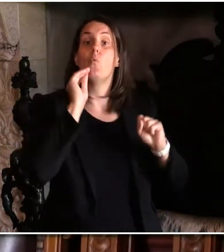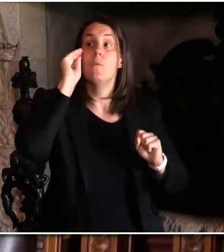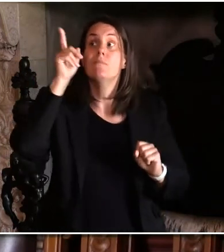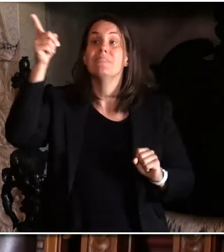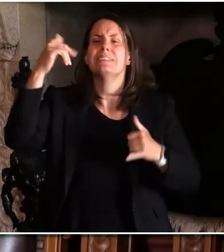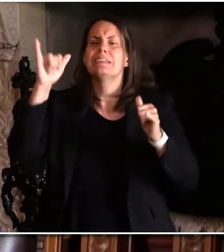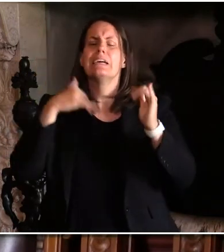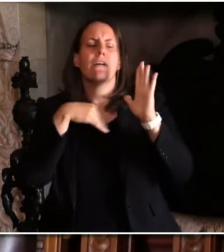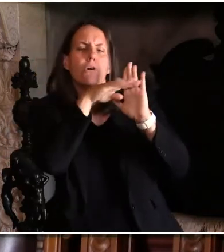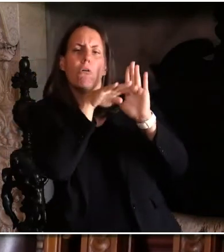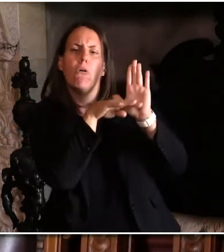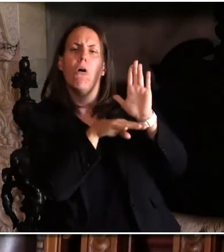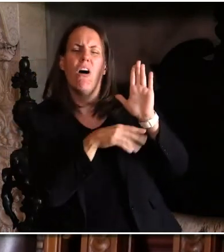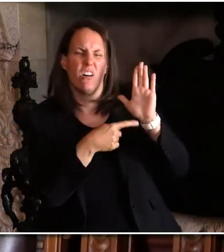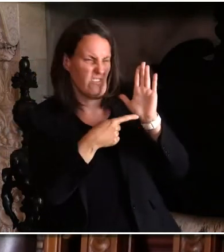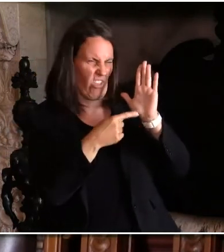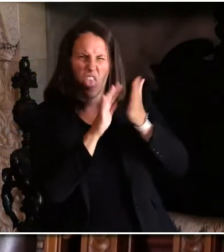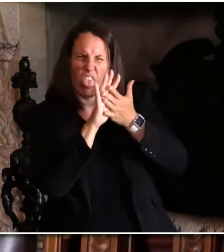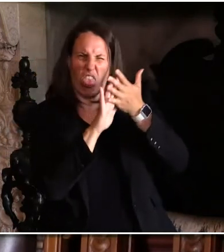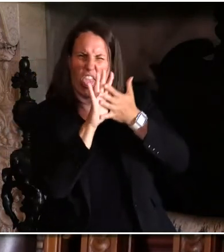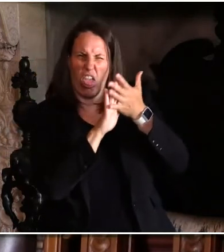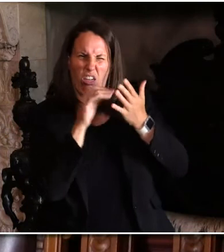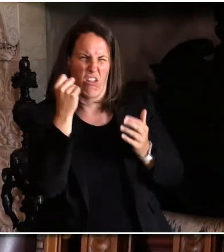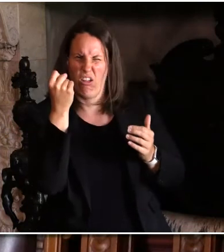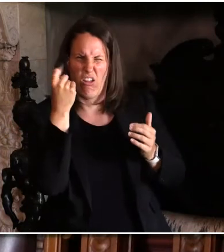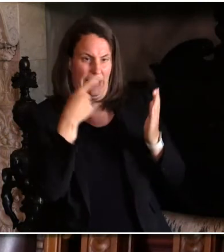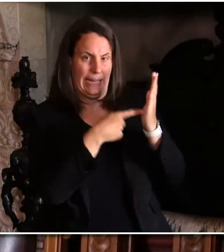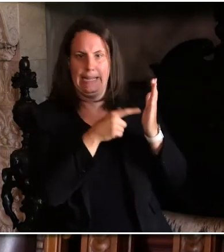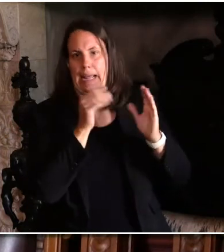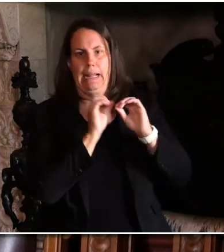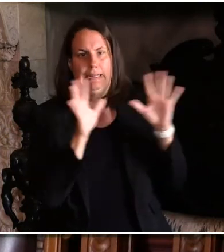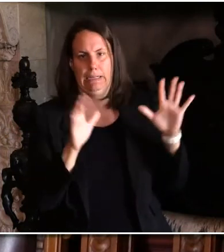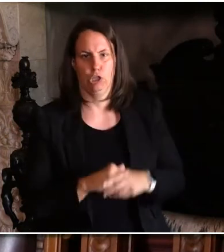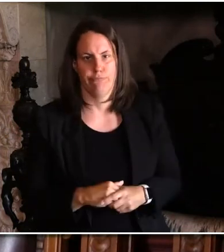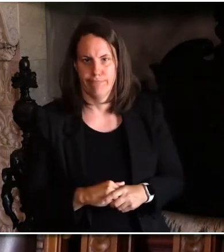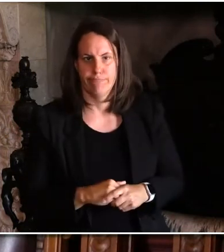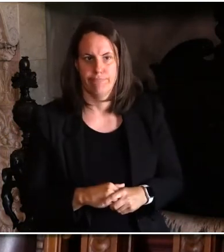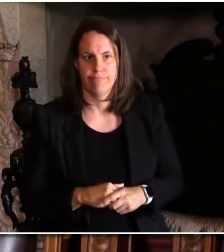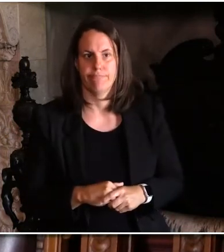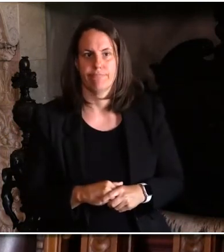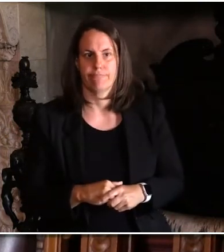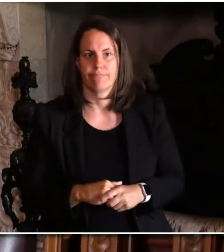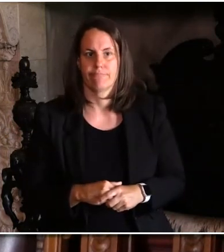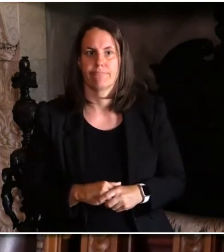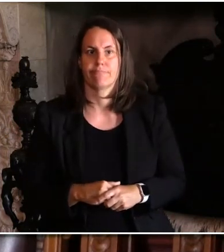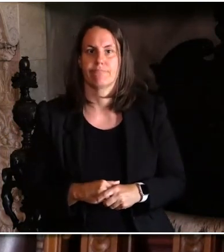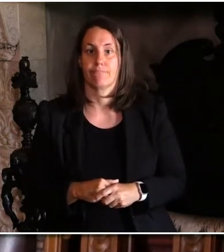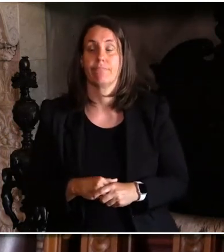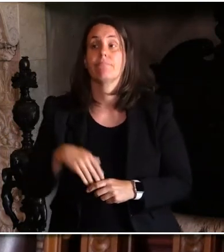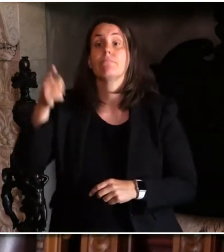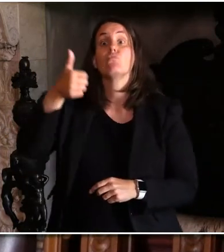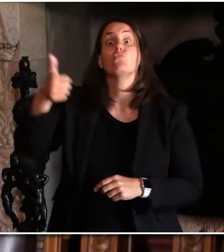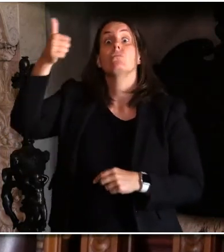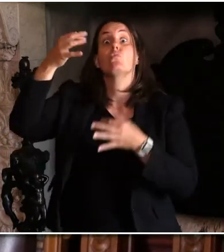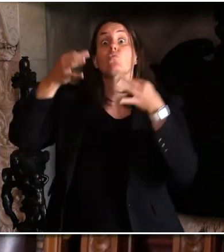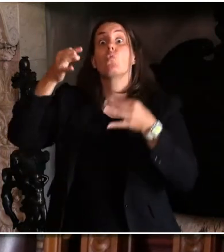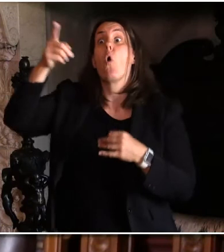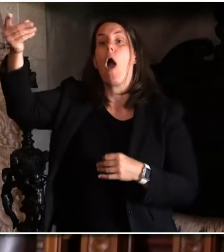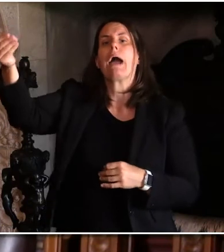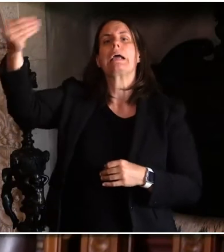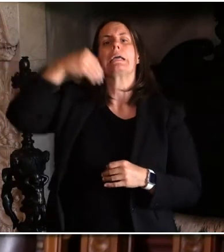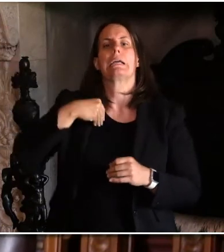the Supreme Court is to provide guidance for how everybody can operate under the law. It's the role of the judiciary is to